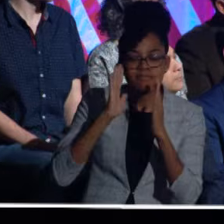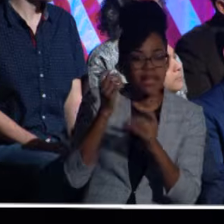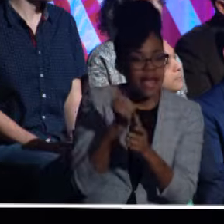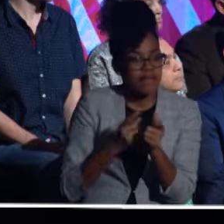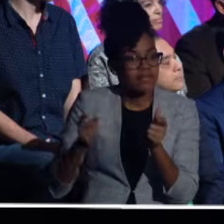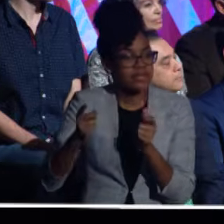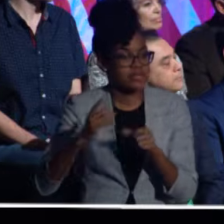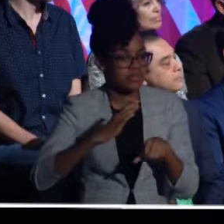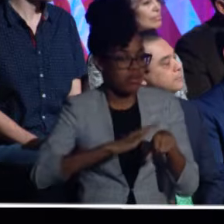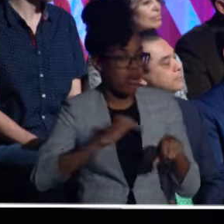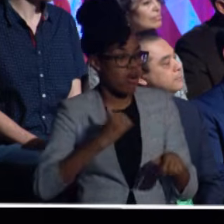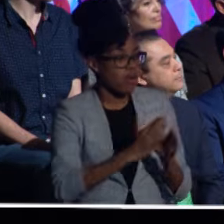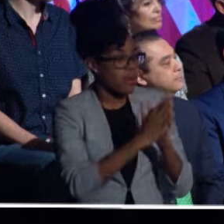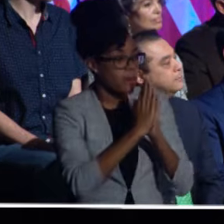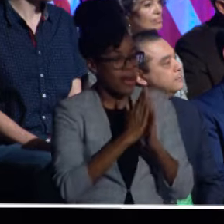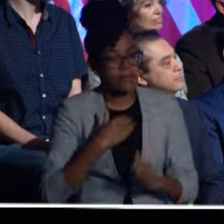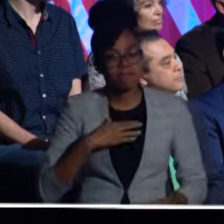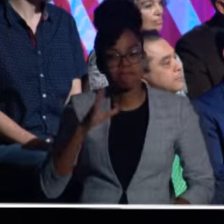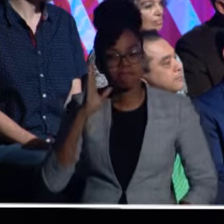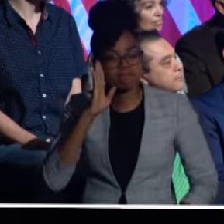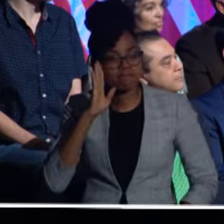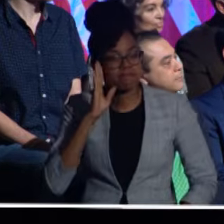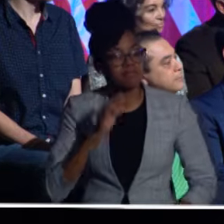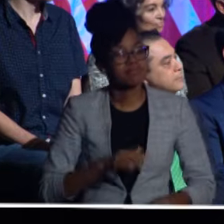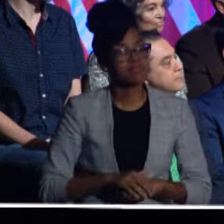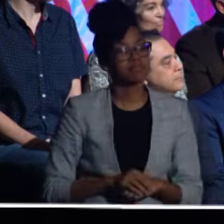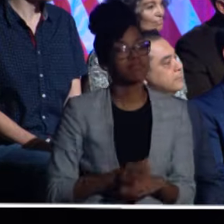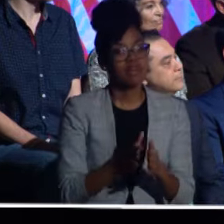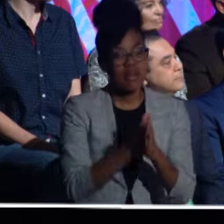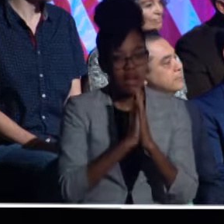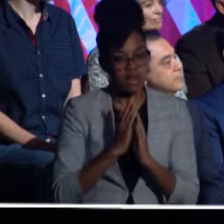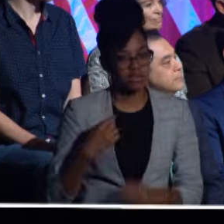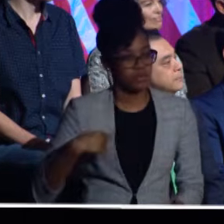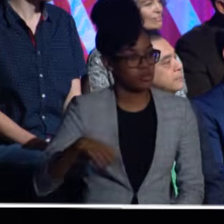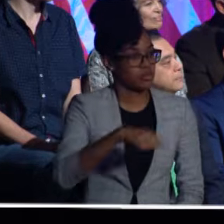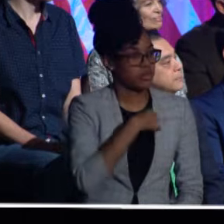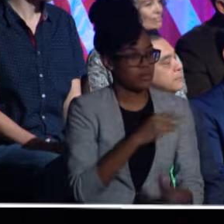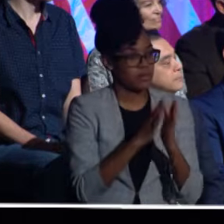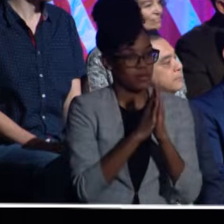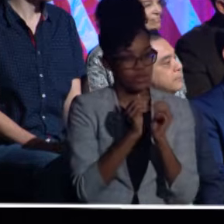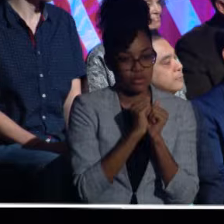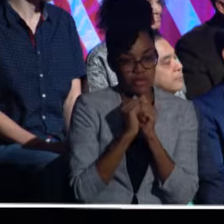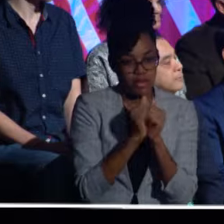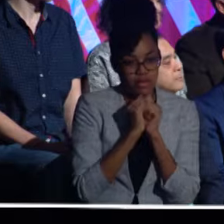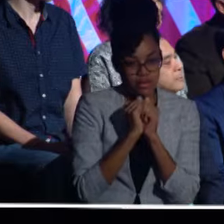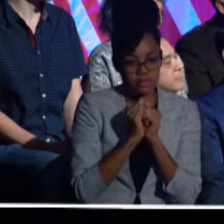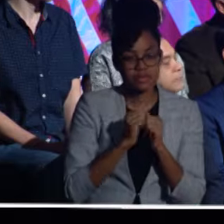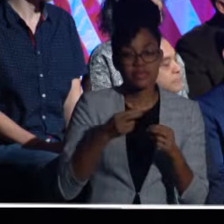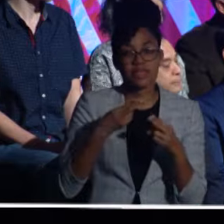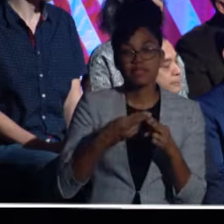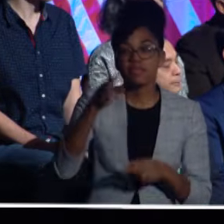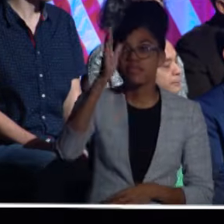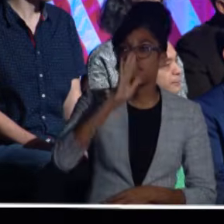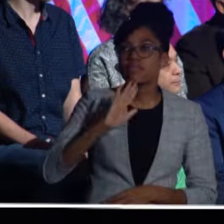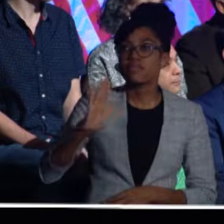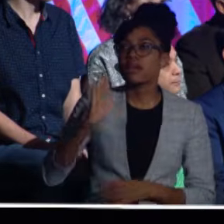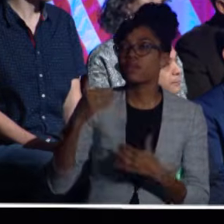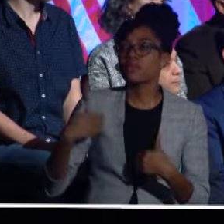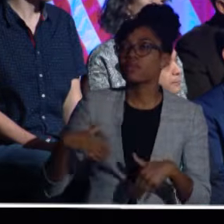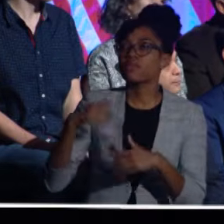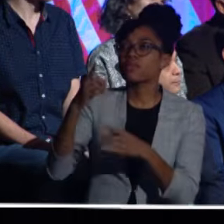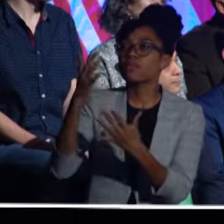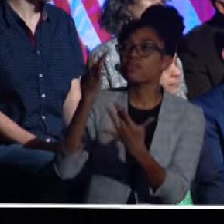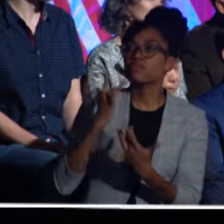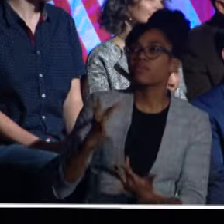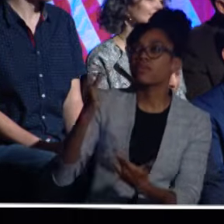me. So I ask that we may pray together. In the name of God, most gracious and most merciful, to whom all praise